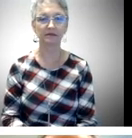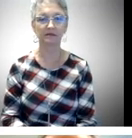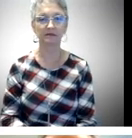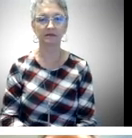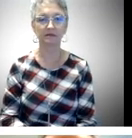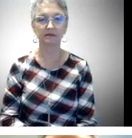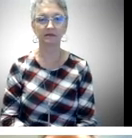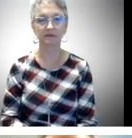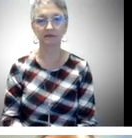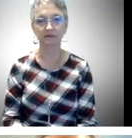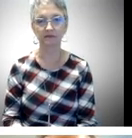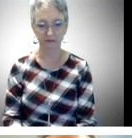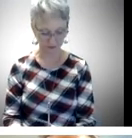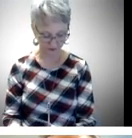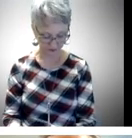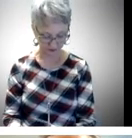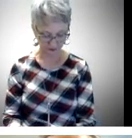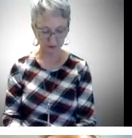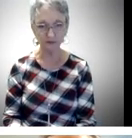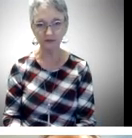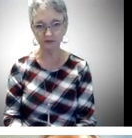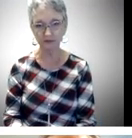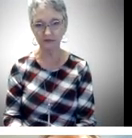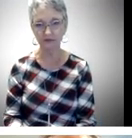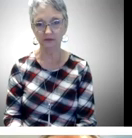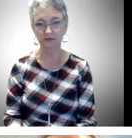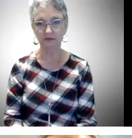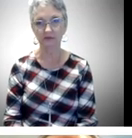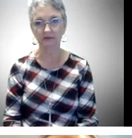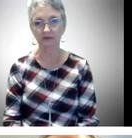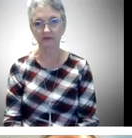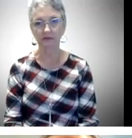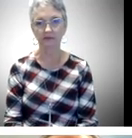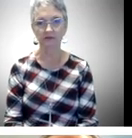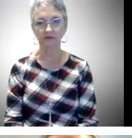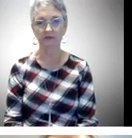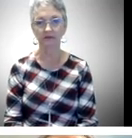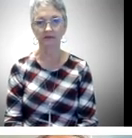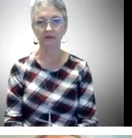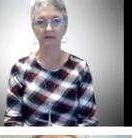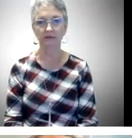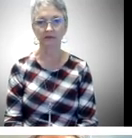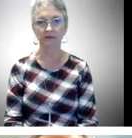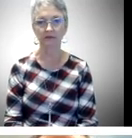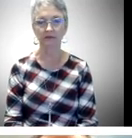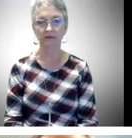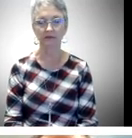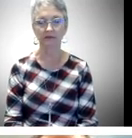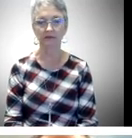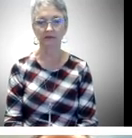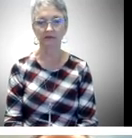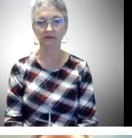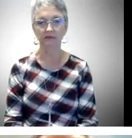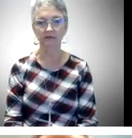the interesting thing, when we were drafting the reforms to guardianship, in the old code, there